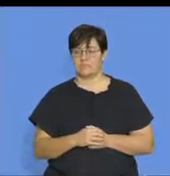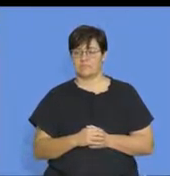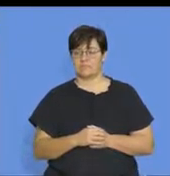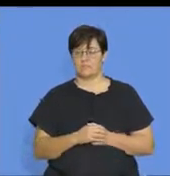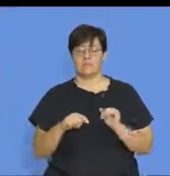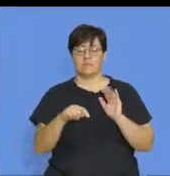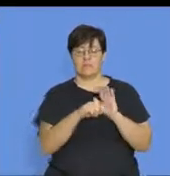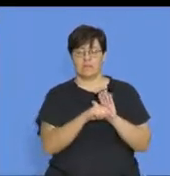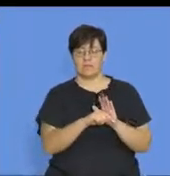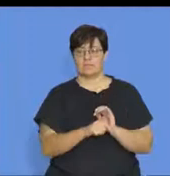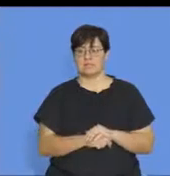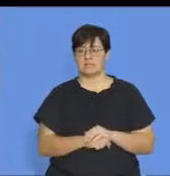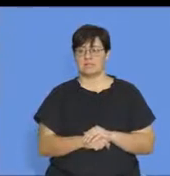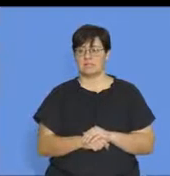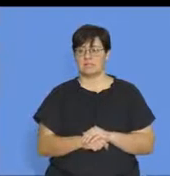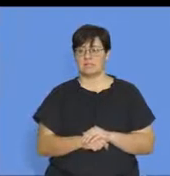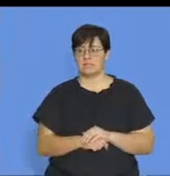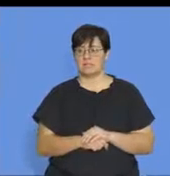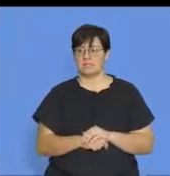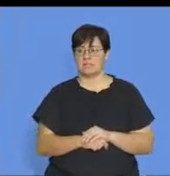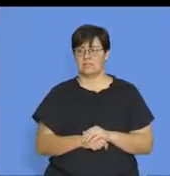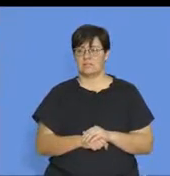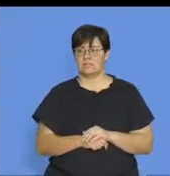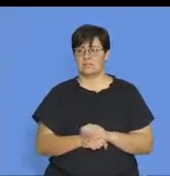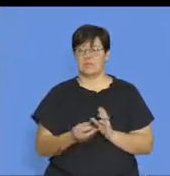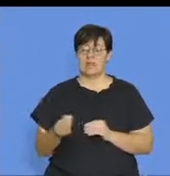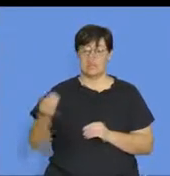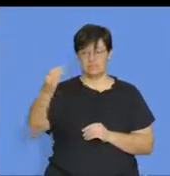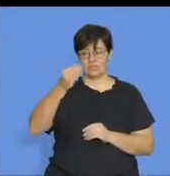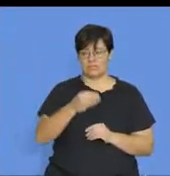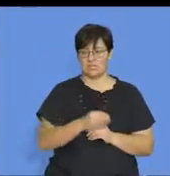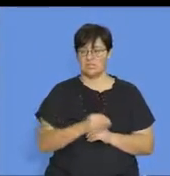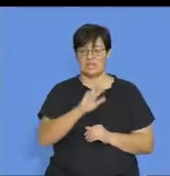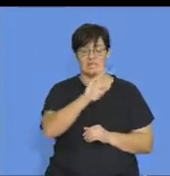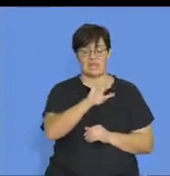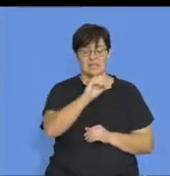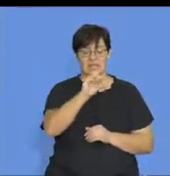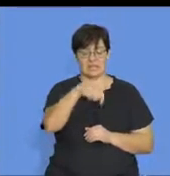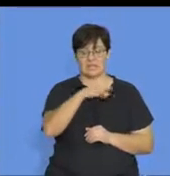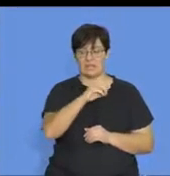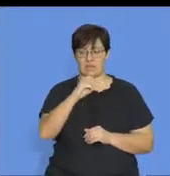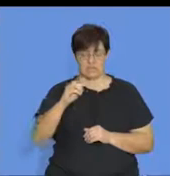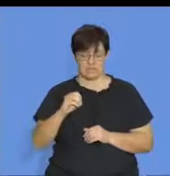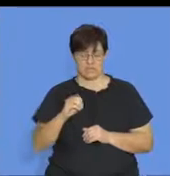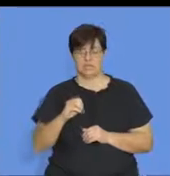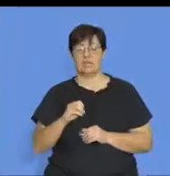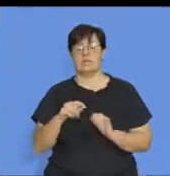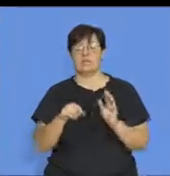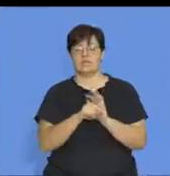44,000. There we go. And then finally, minus the interest, which is 90,000